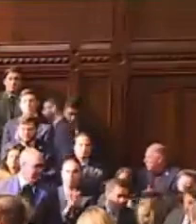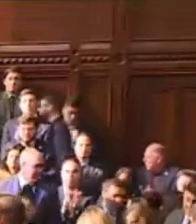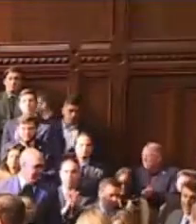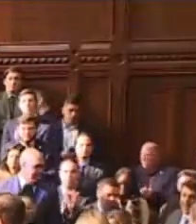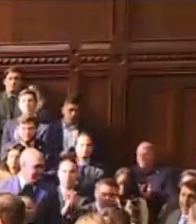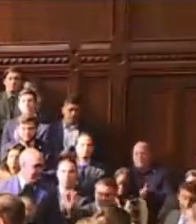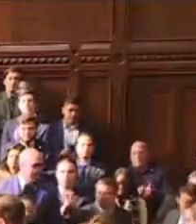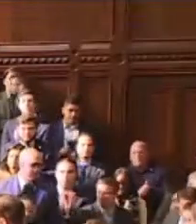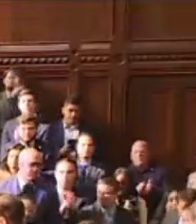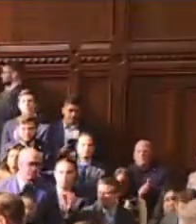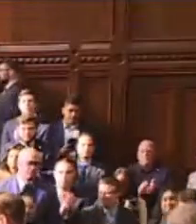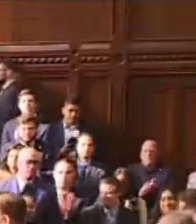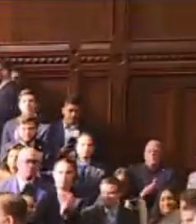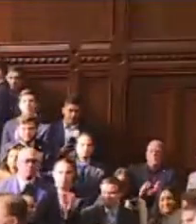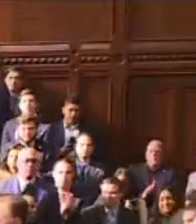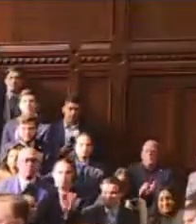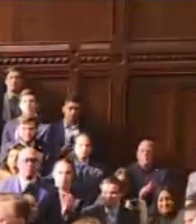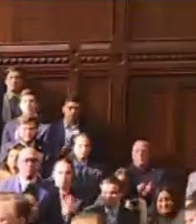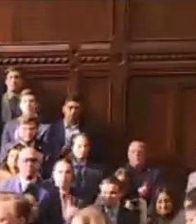Mr. President.